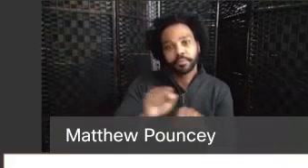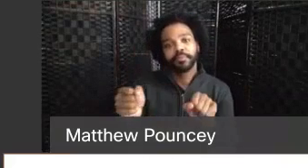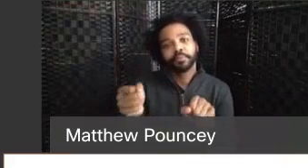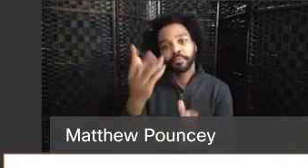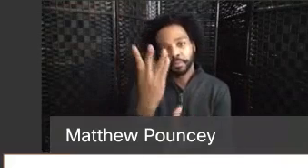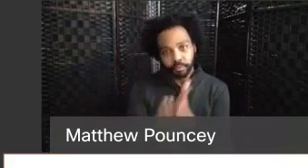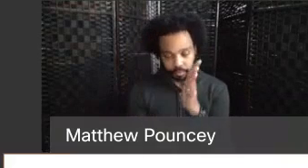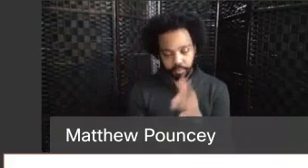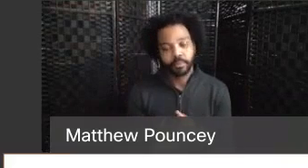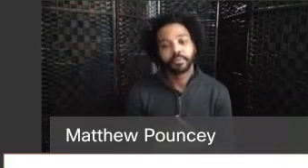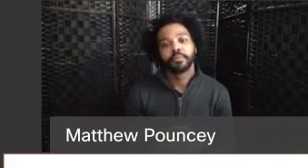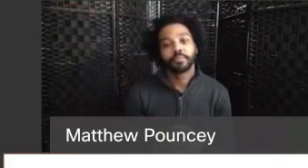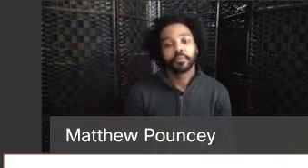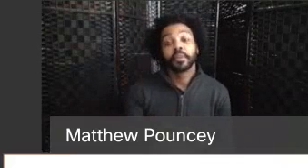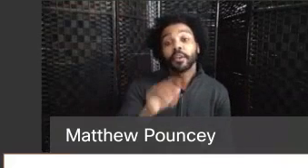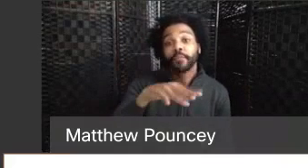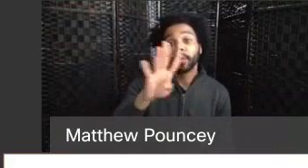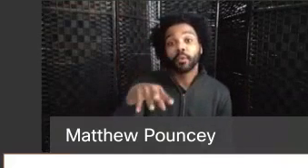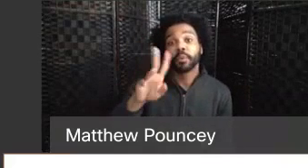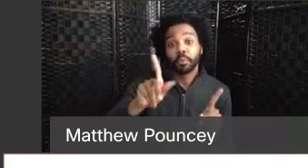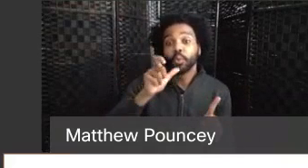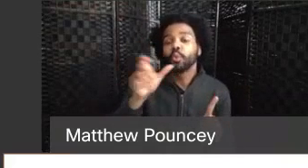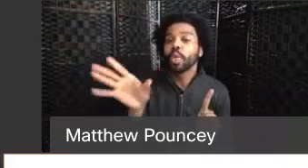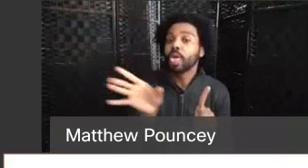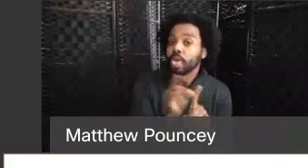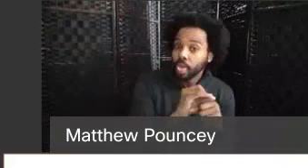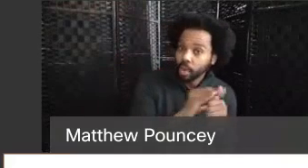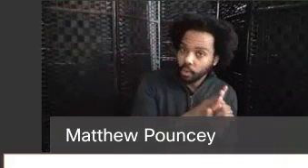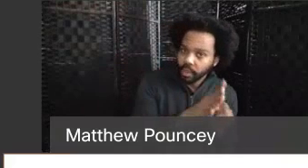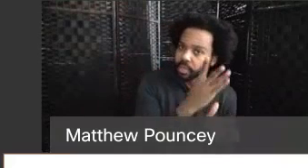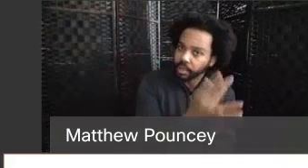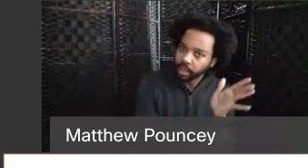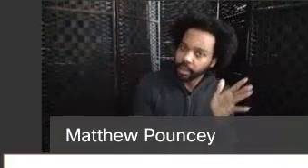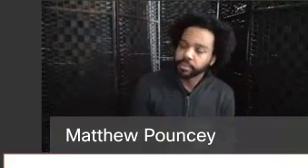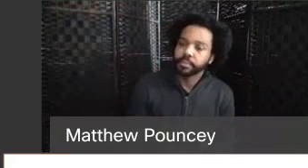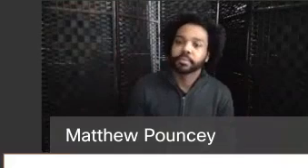44 people who have contracted COVID have died.